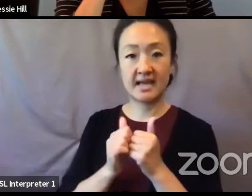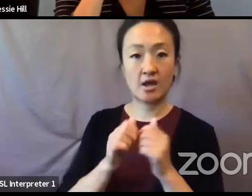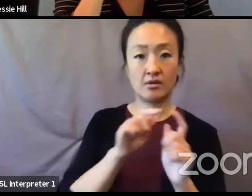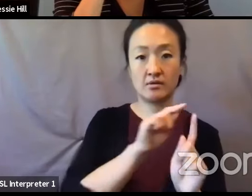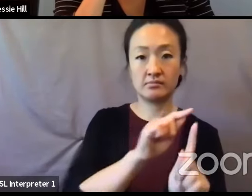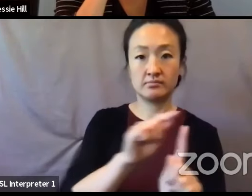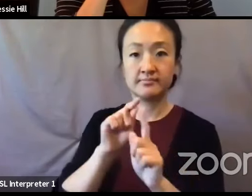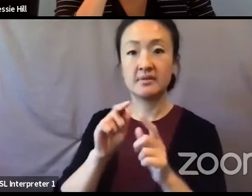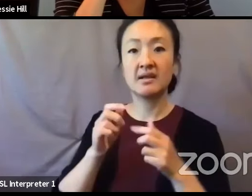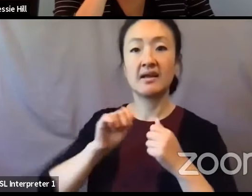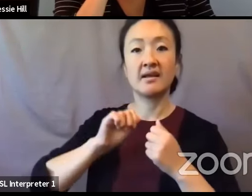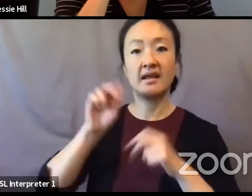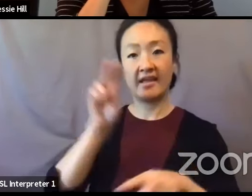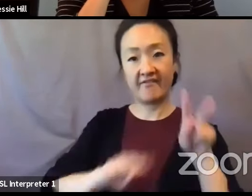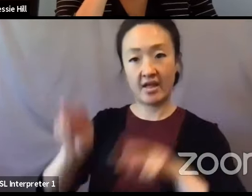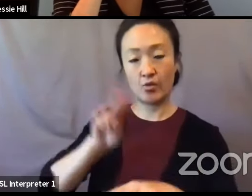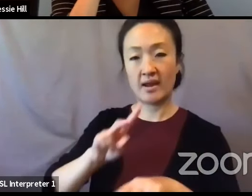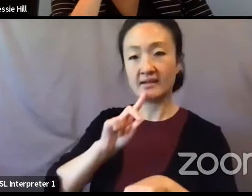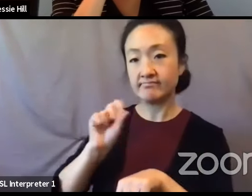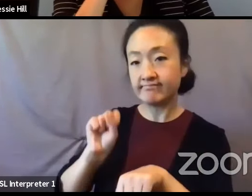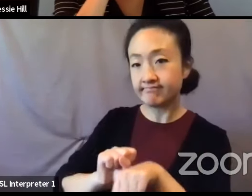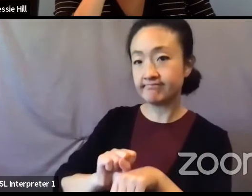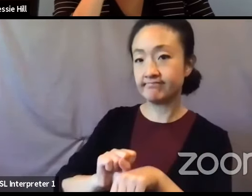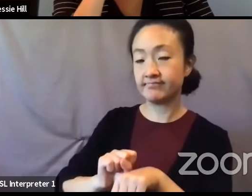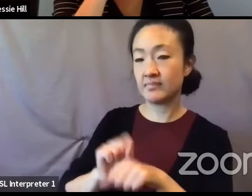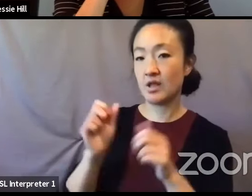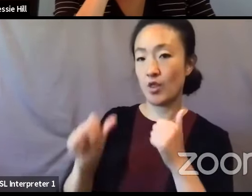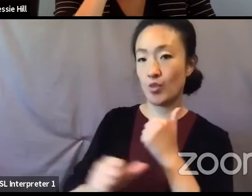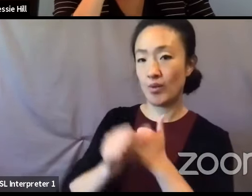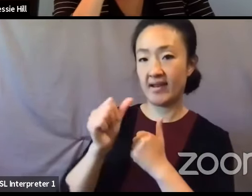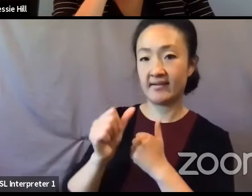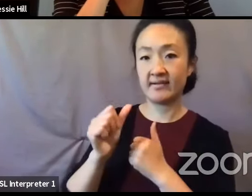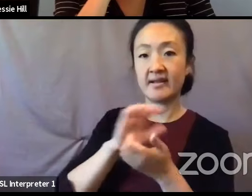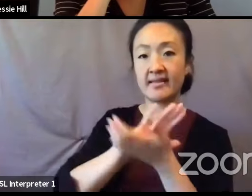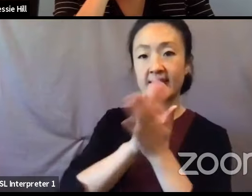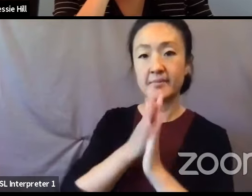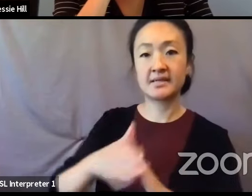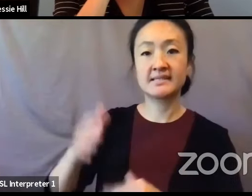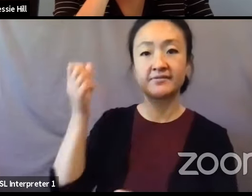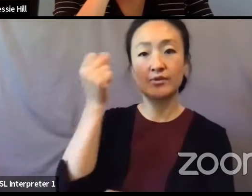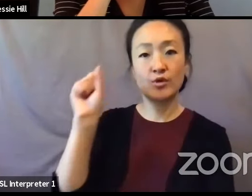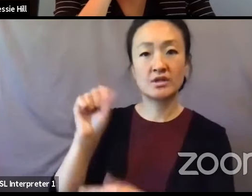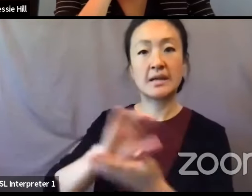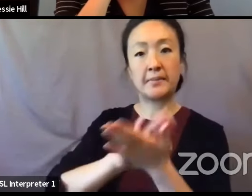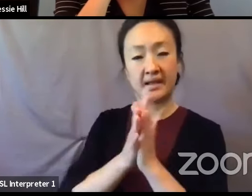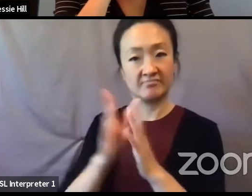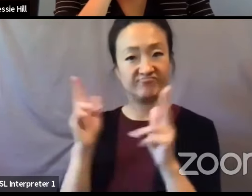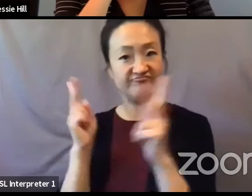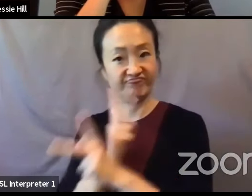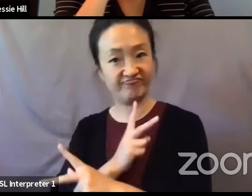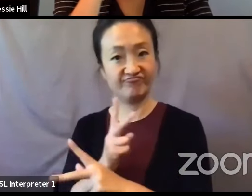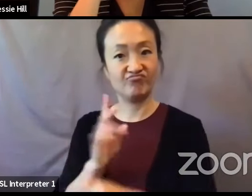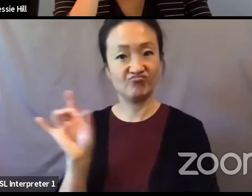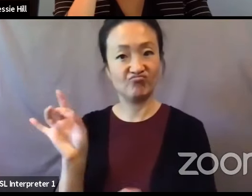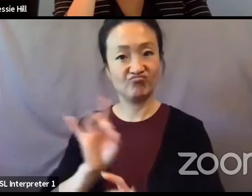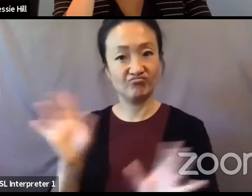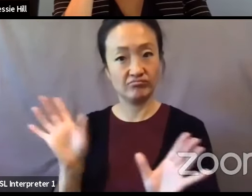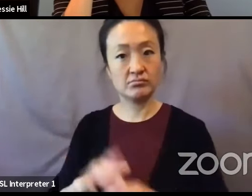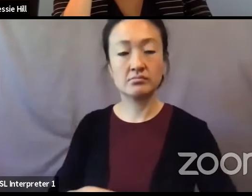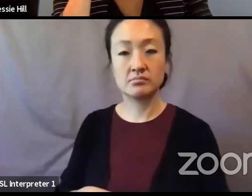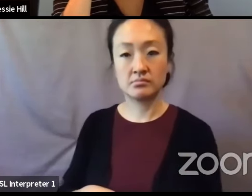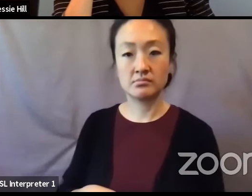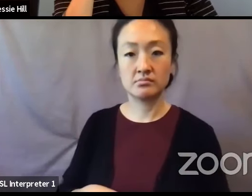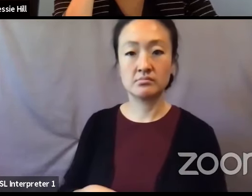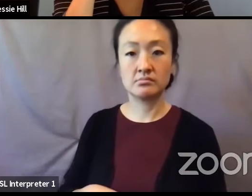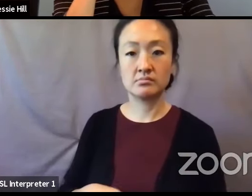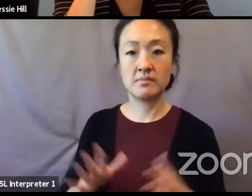the actual threat that a peaceful protest becomes something else, that invites the use of